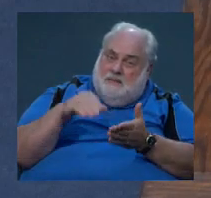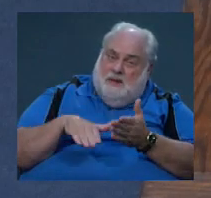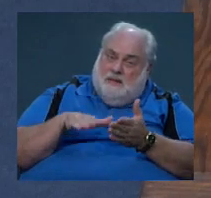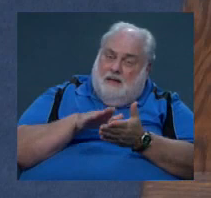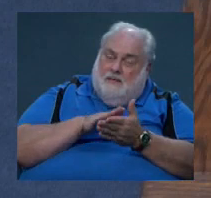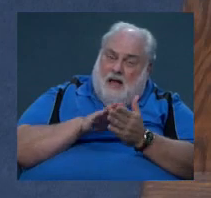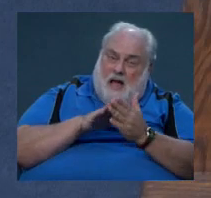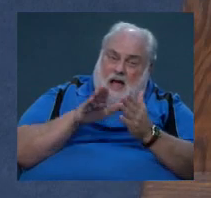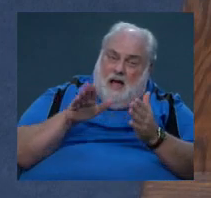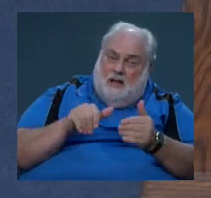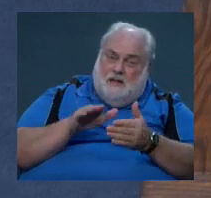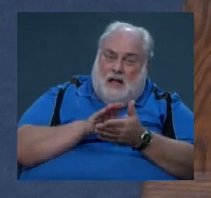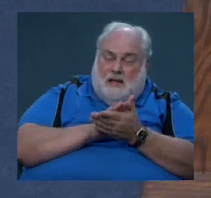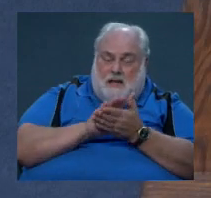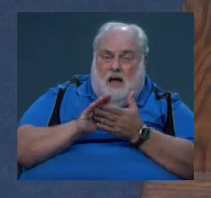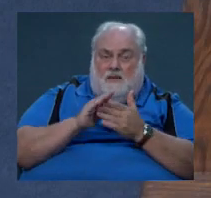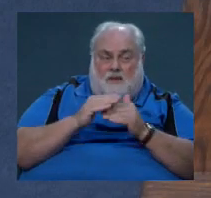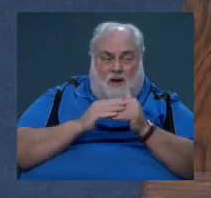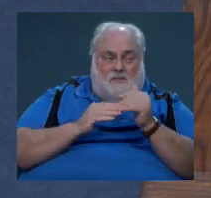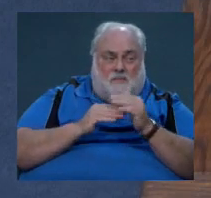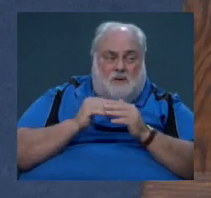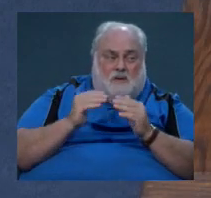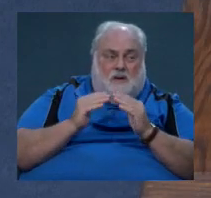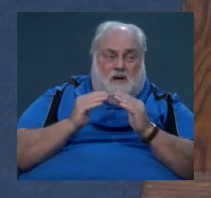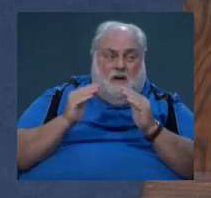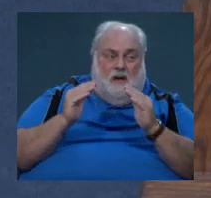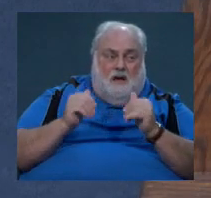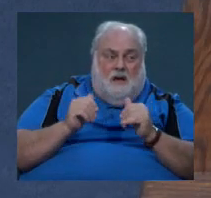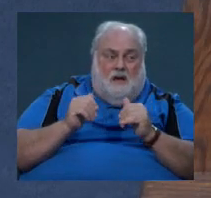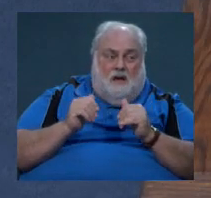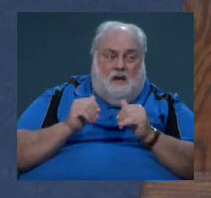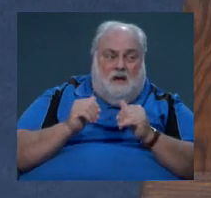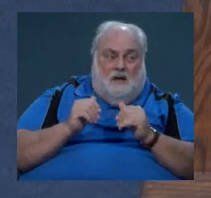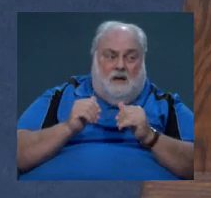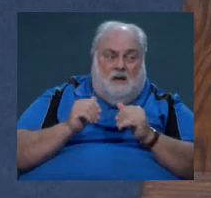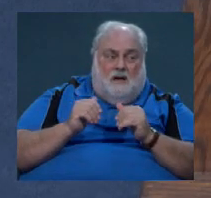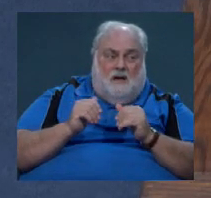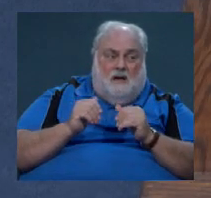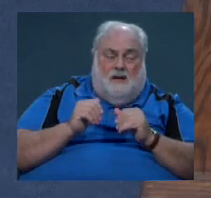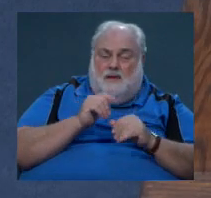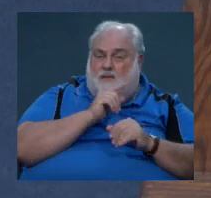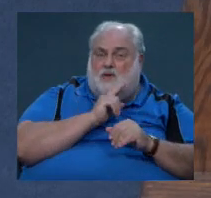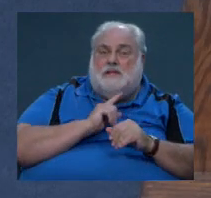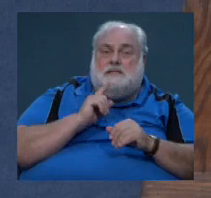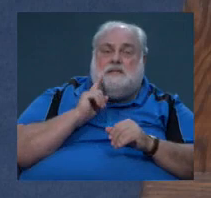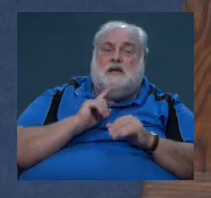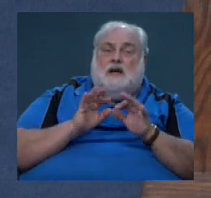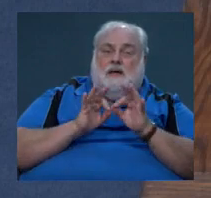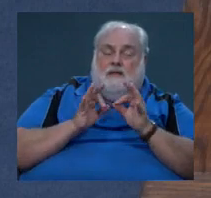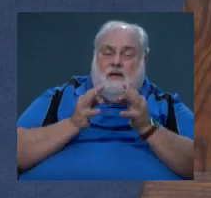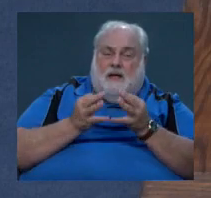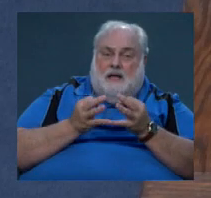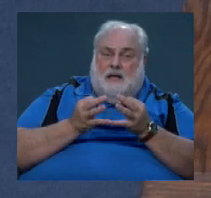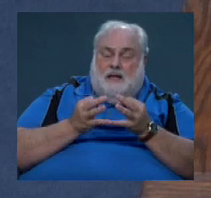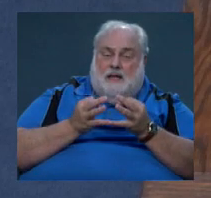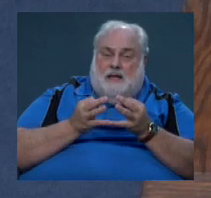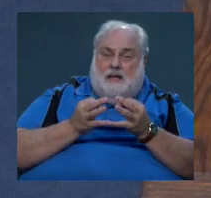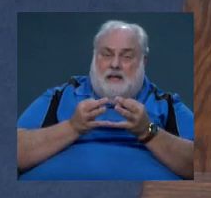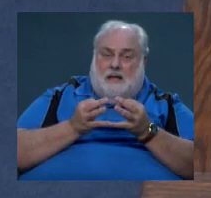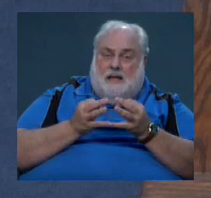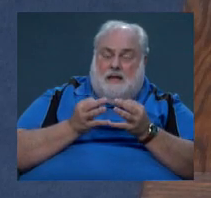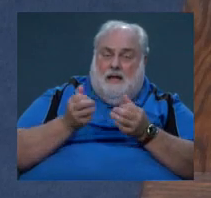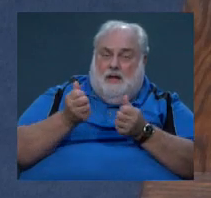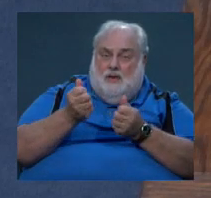just a nice, comfortable house for a single family, and it's causing